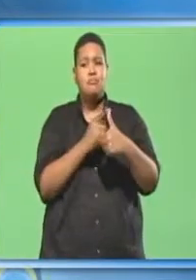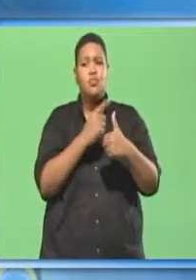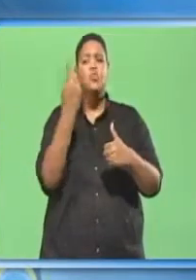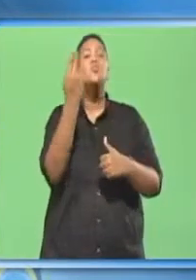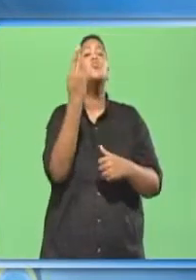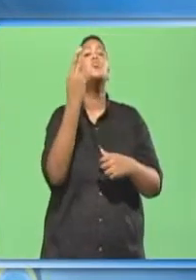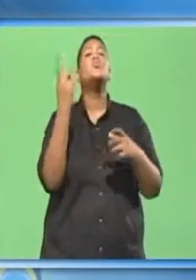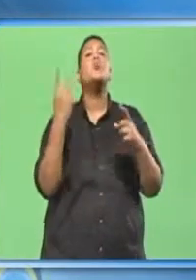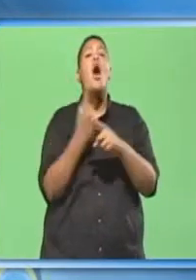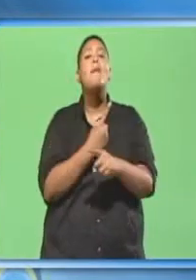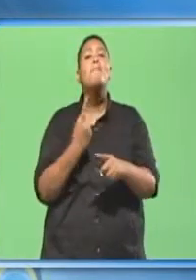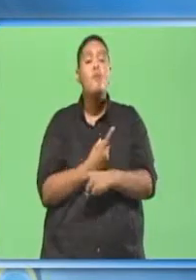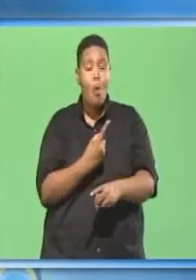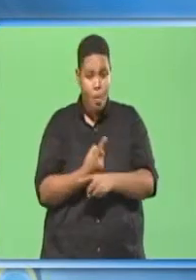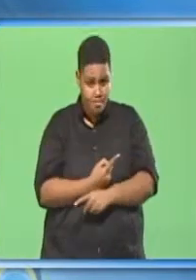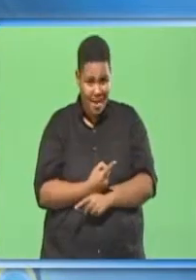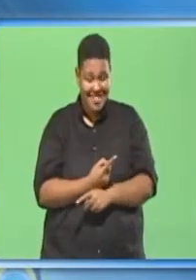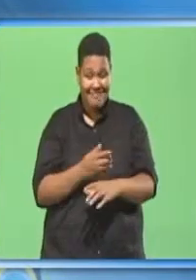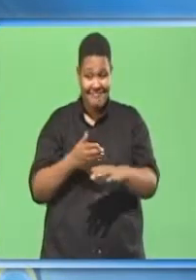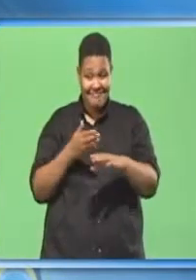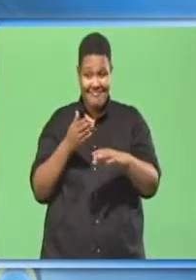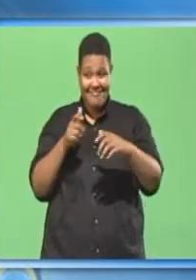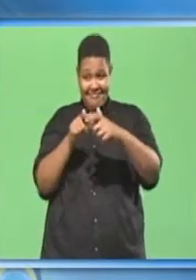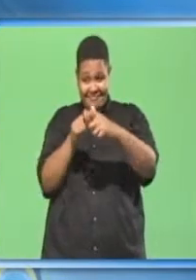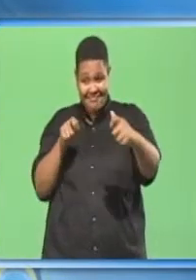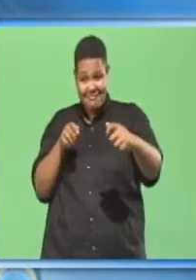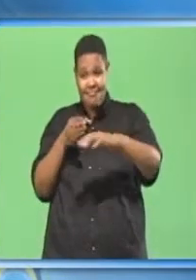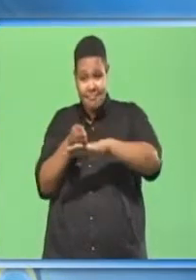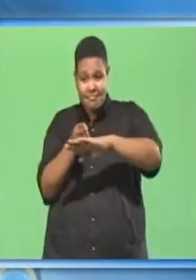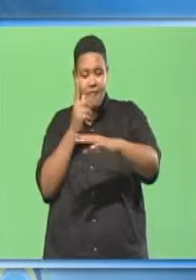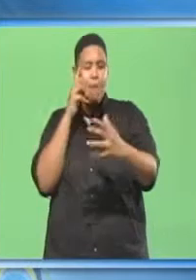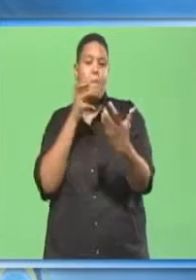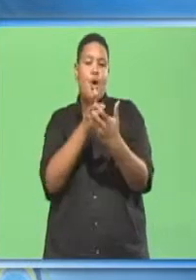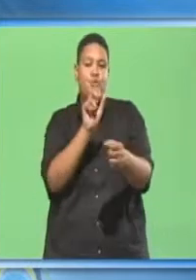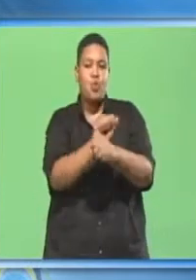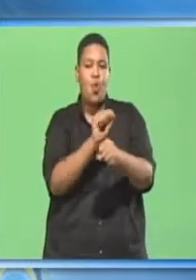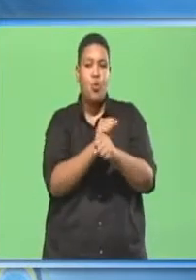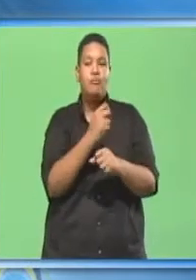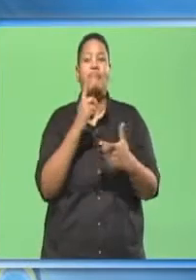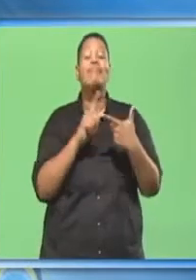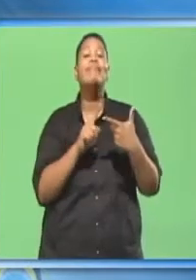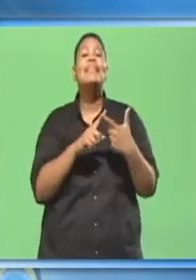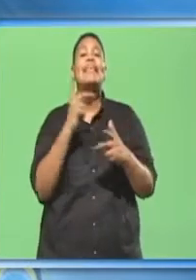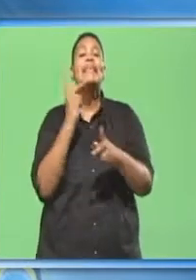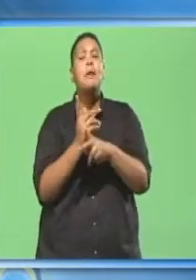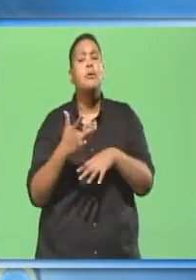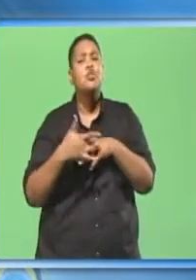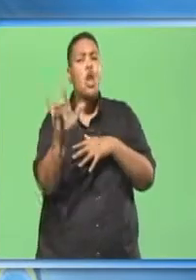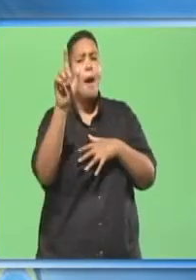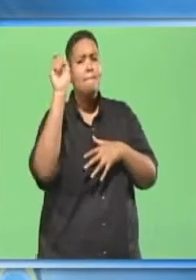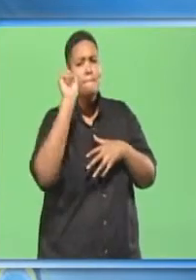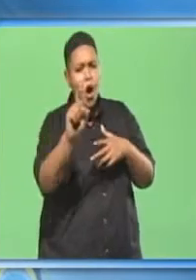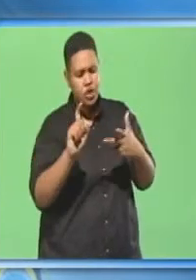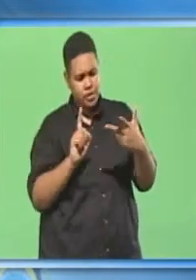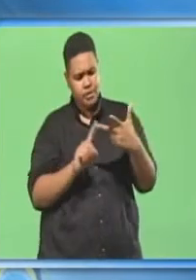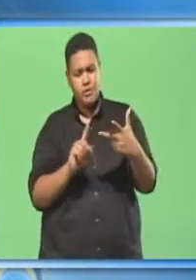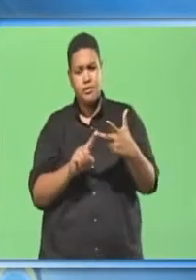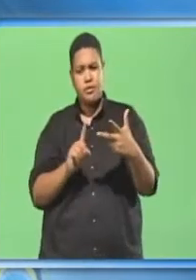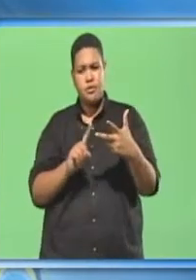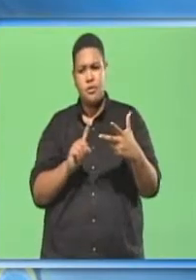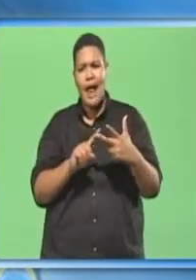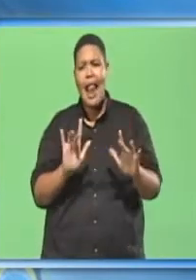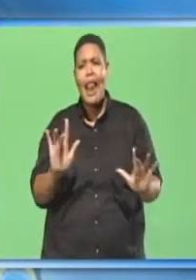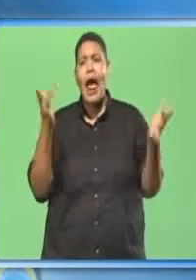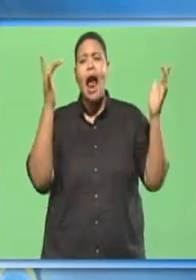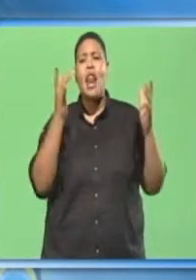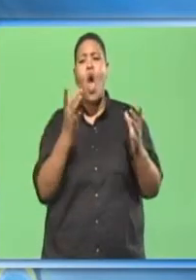the appropriate blade for the work at hand. 2. Always keep the blade sharp. 3. Lightly